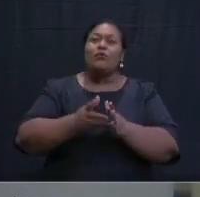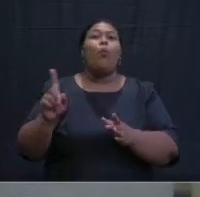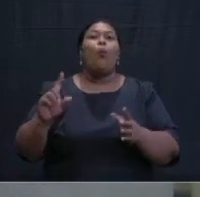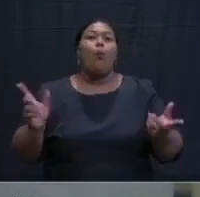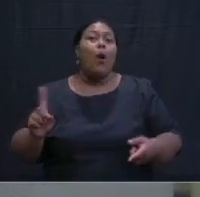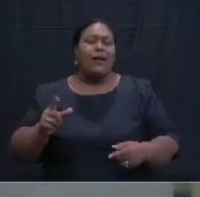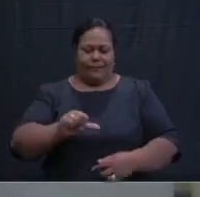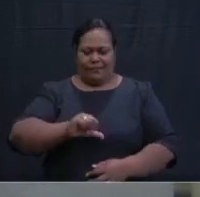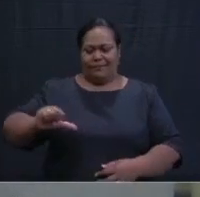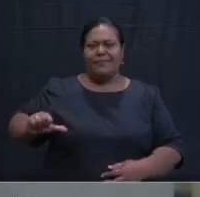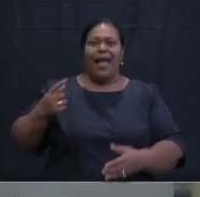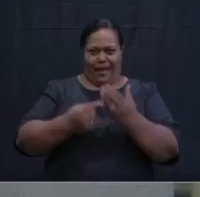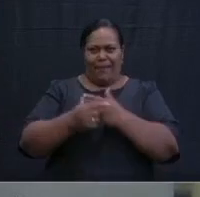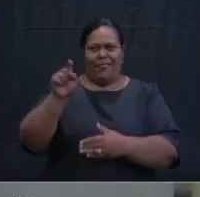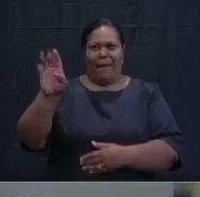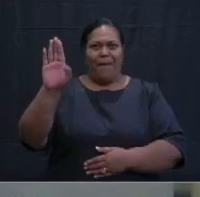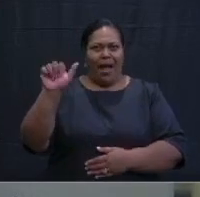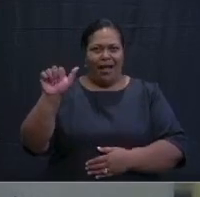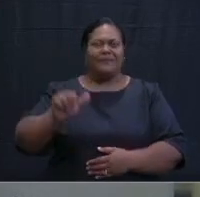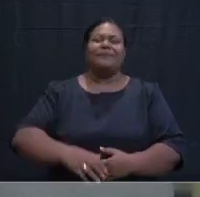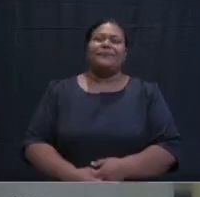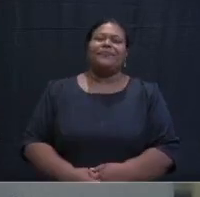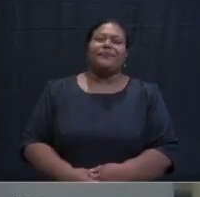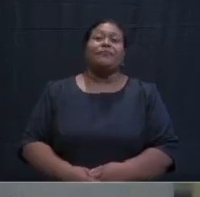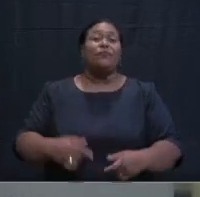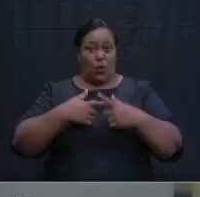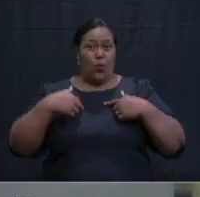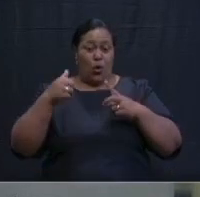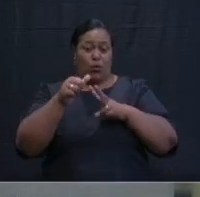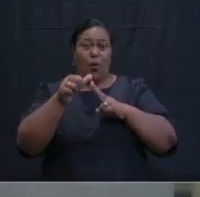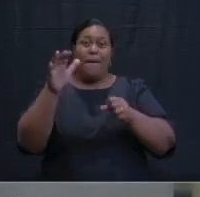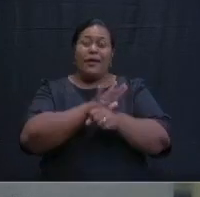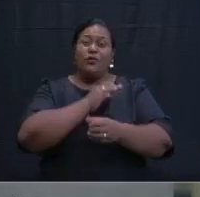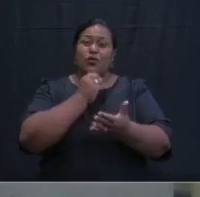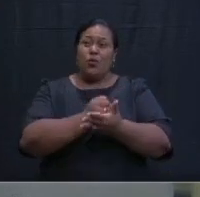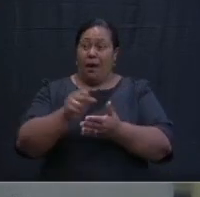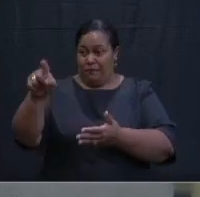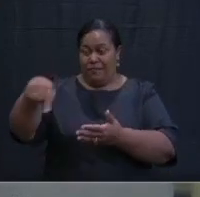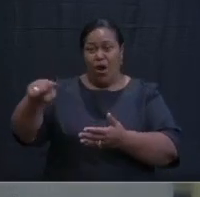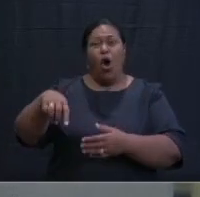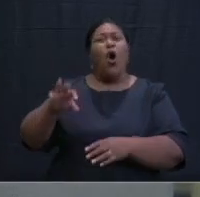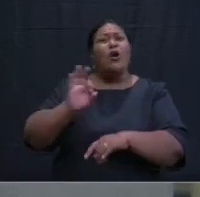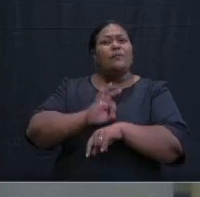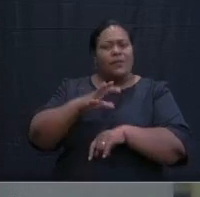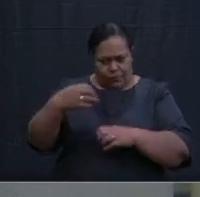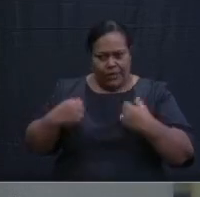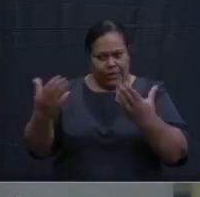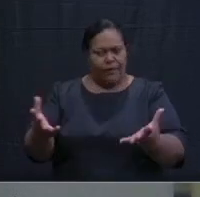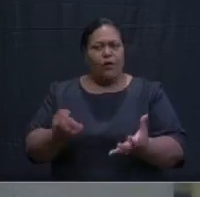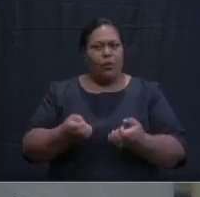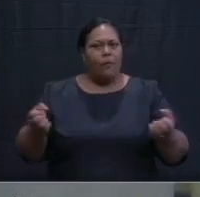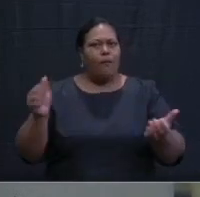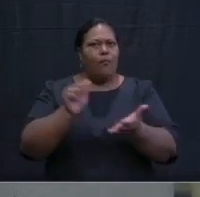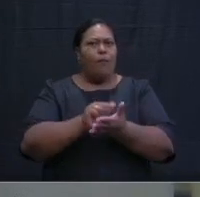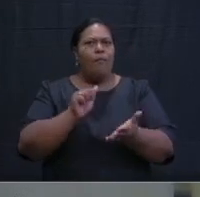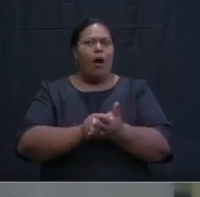out. We have also ensured these facilities have the appropriate equipment